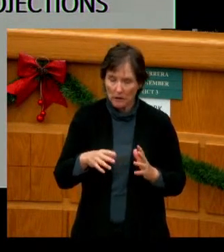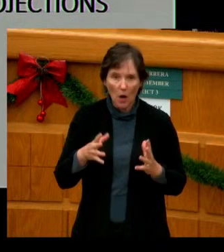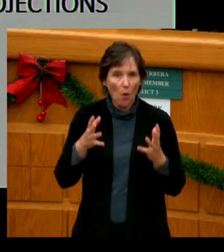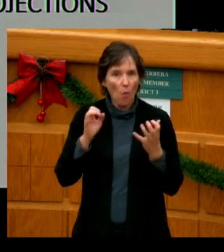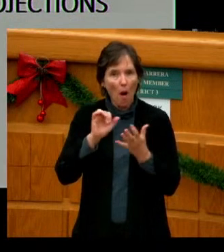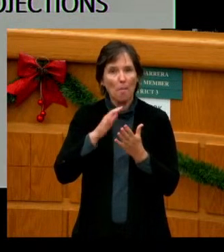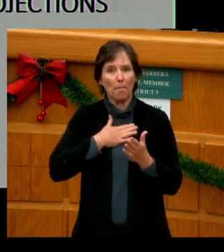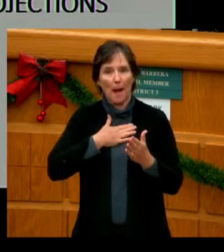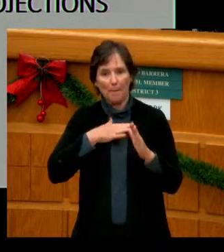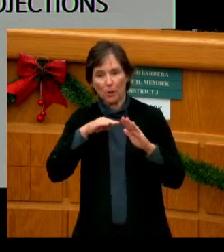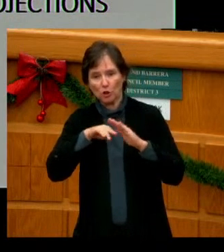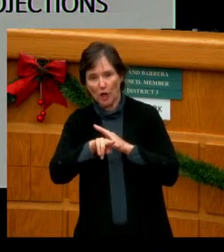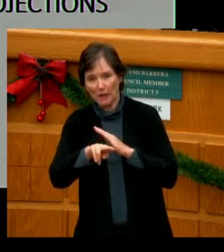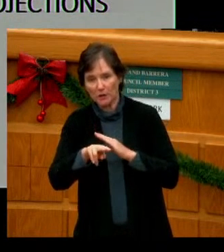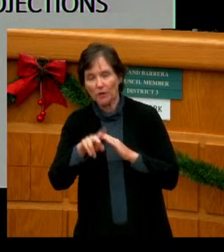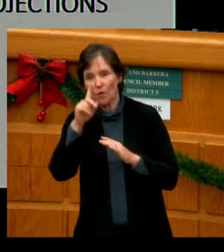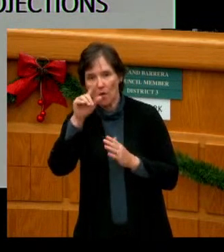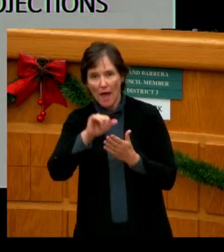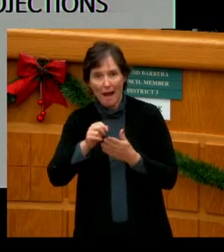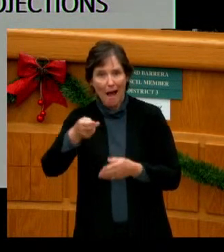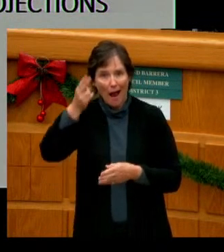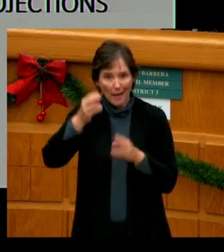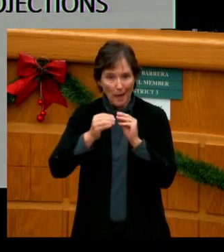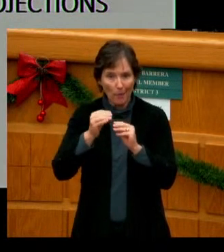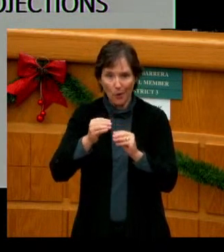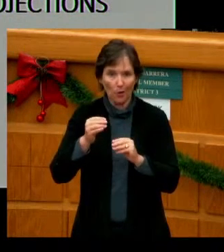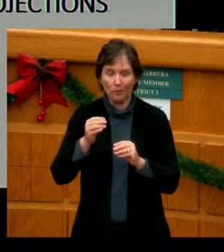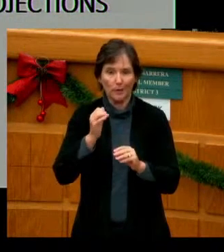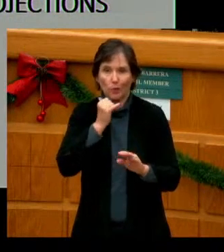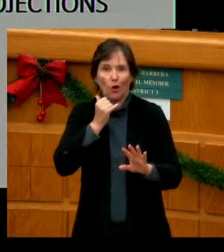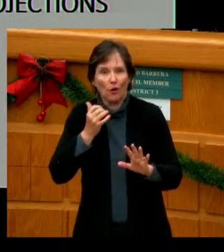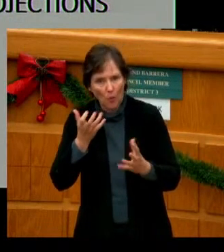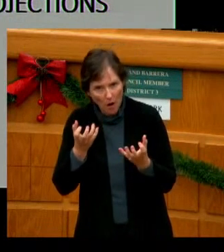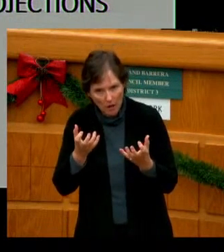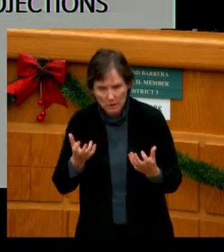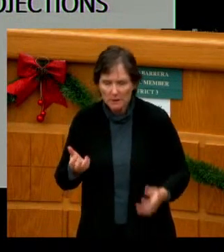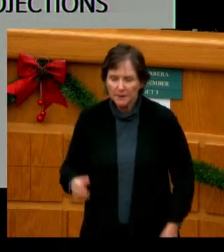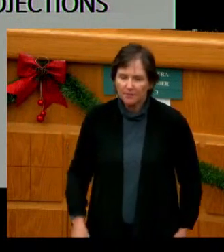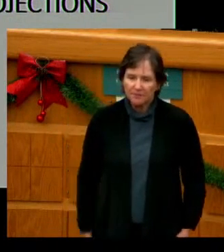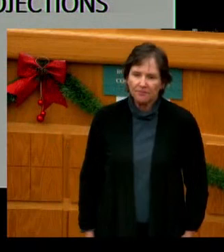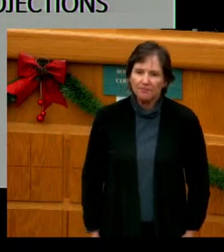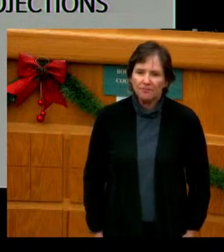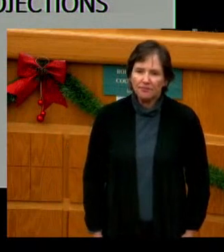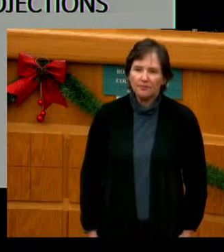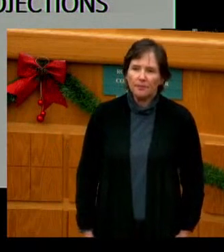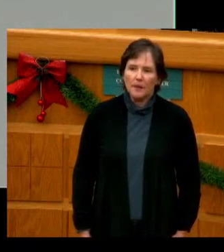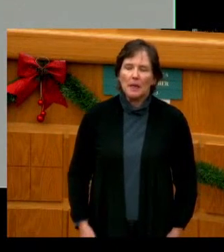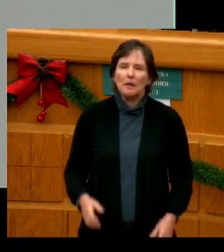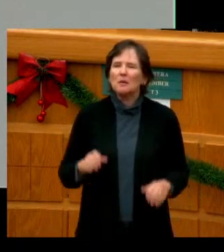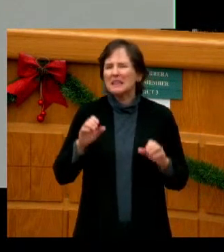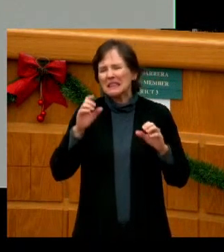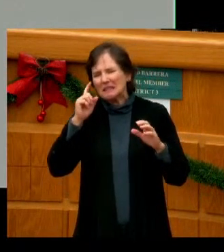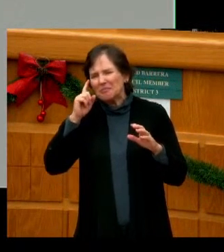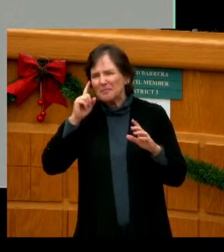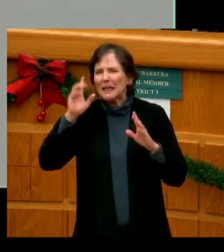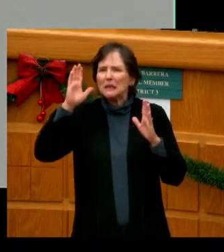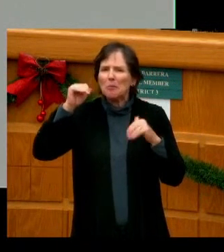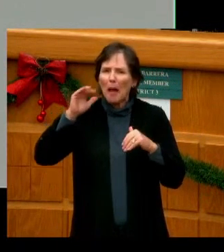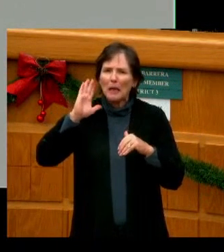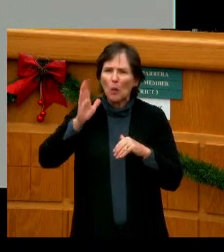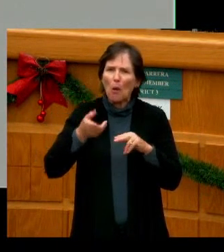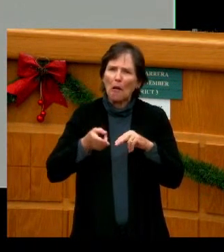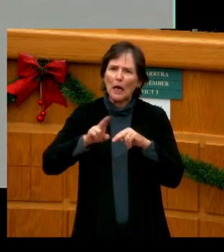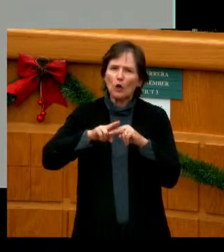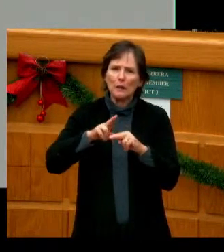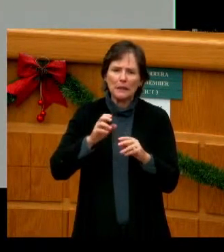like nothing more than for this projection to be wrong and be too high. But for right now, we expect that the number of inpatients are going